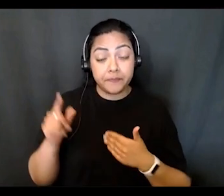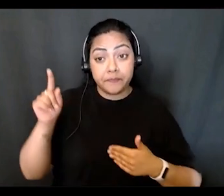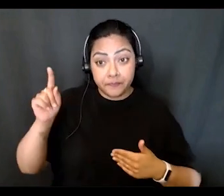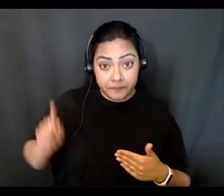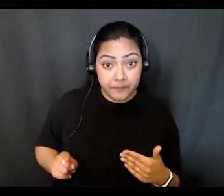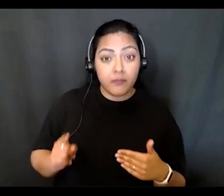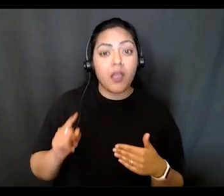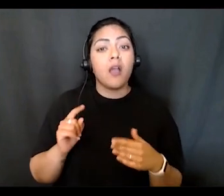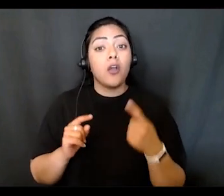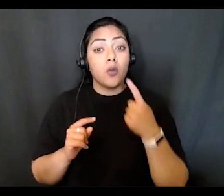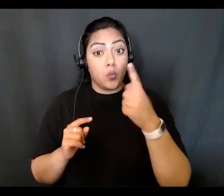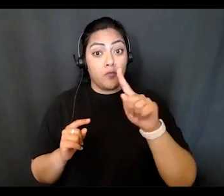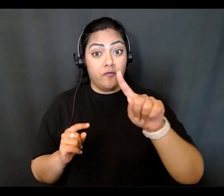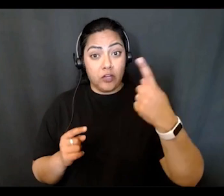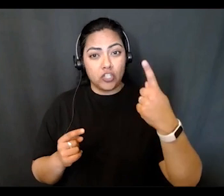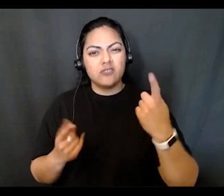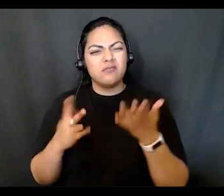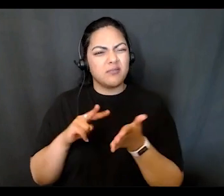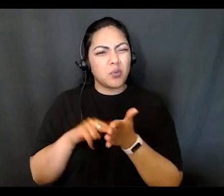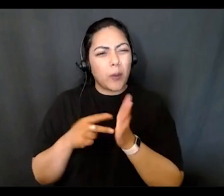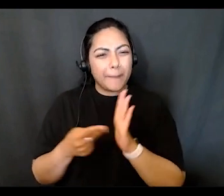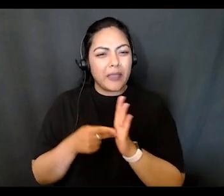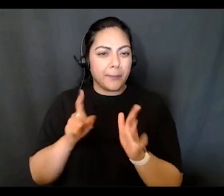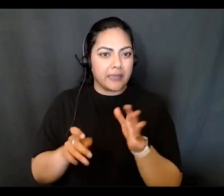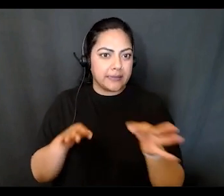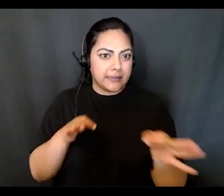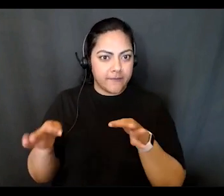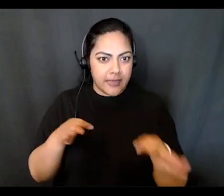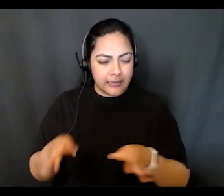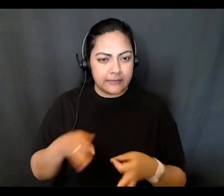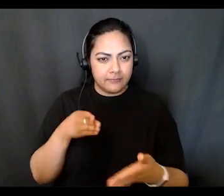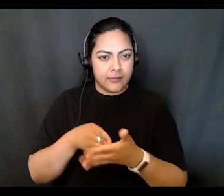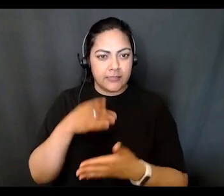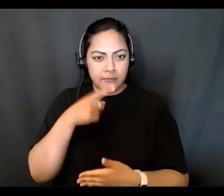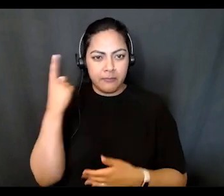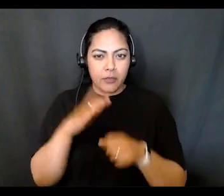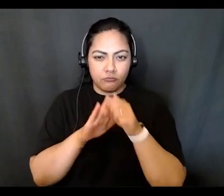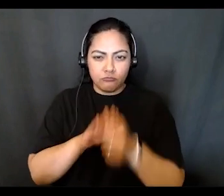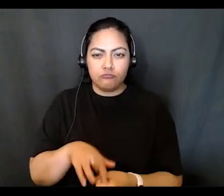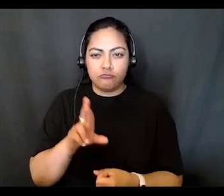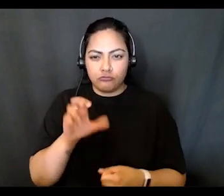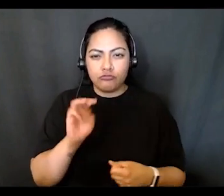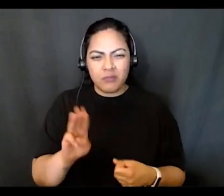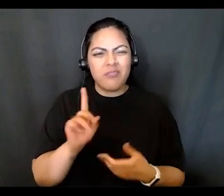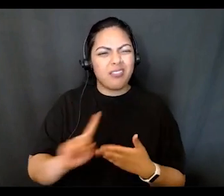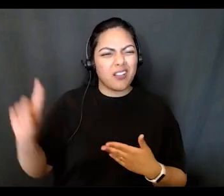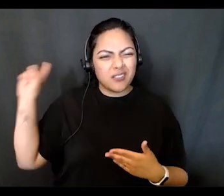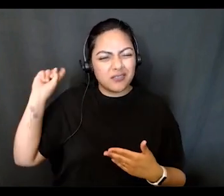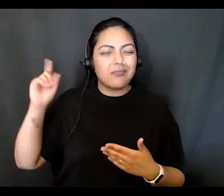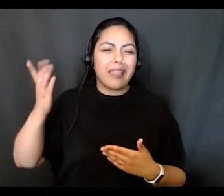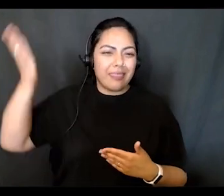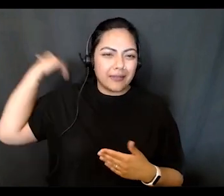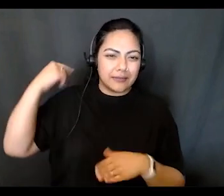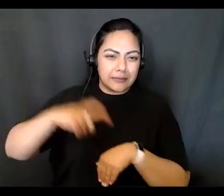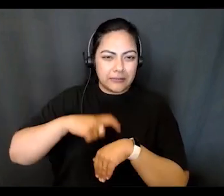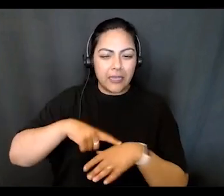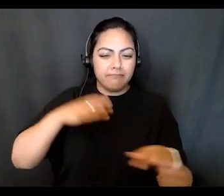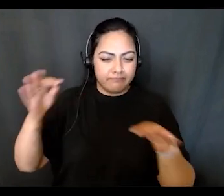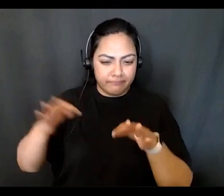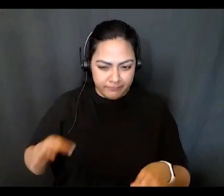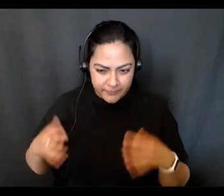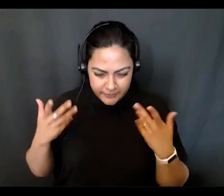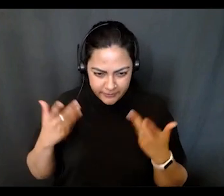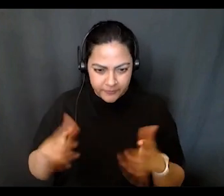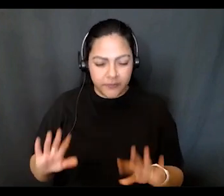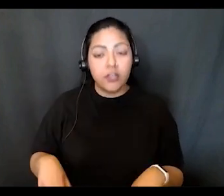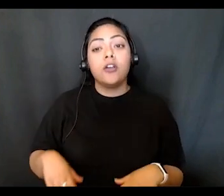So one is being able to define what do we mean by anti-Black racism. I think we went through that with Dr. Dryden last week. I really think about it as this